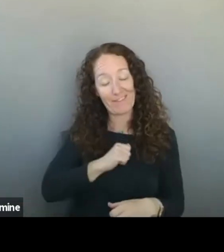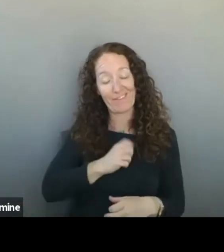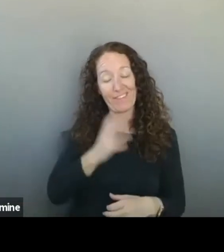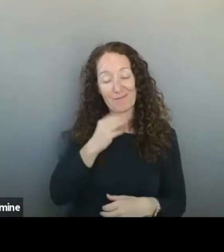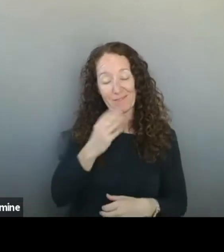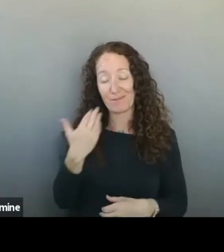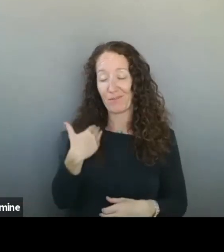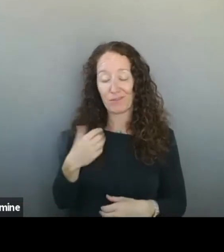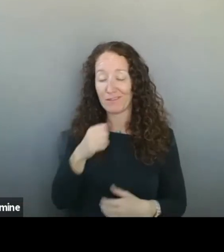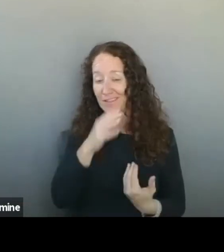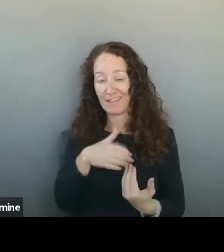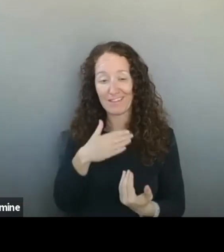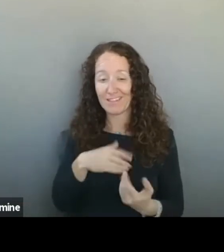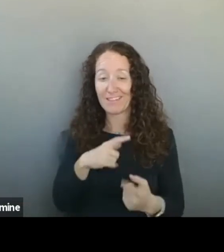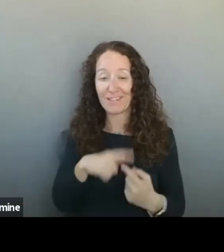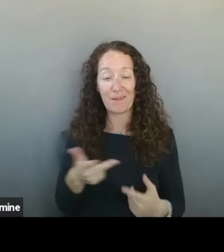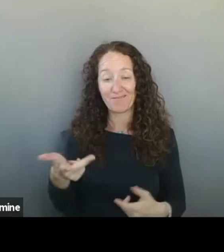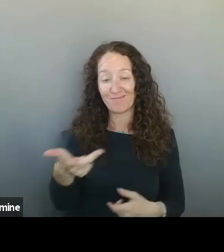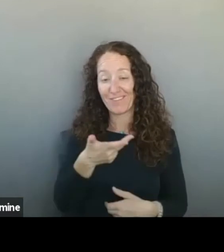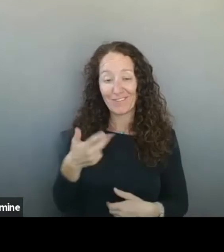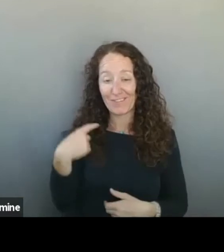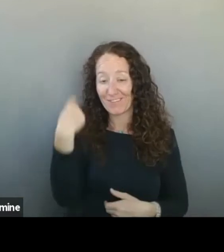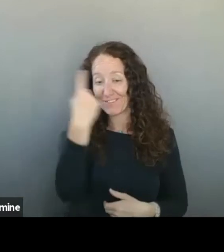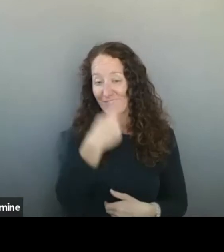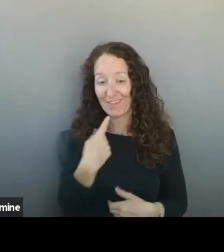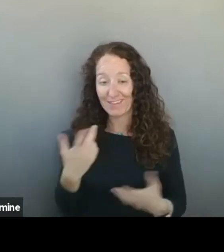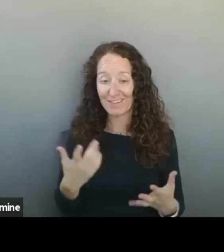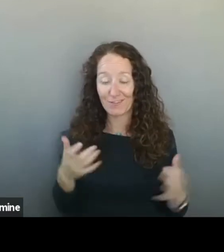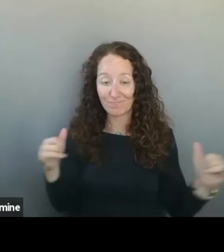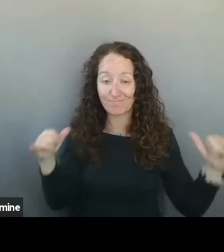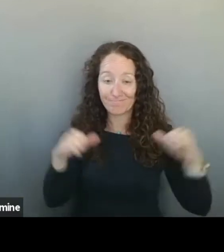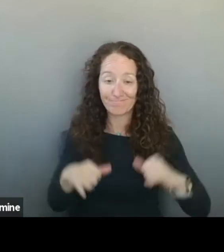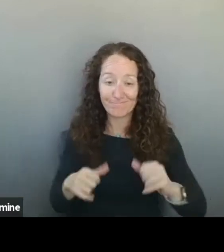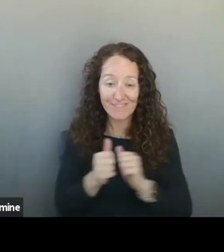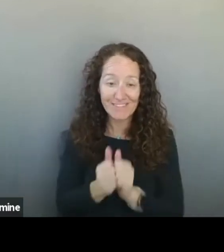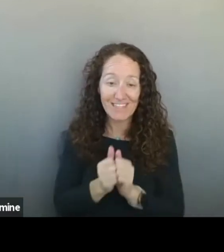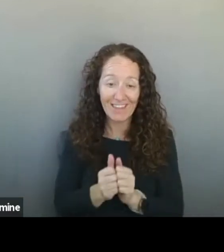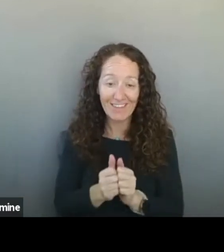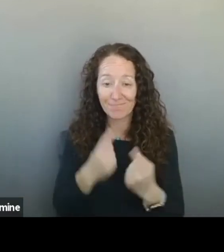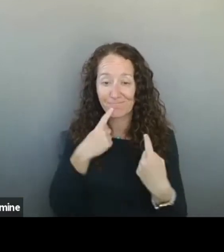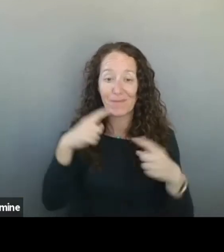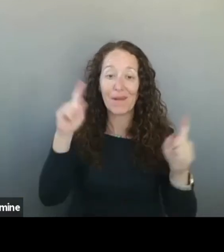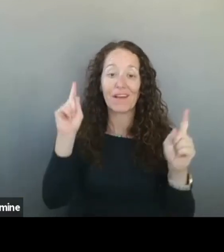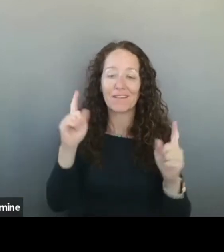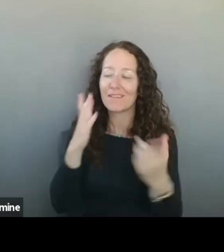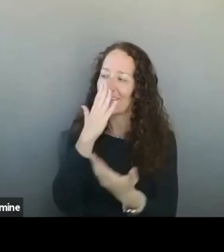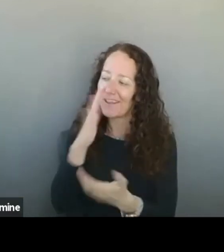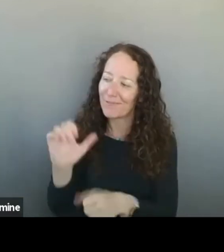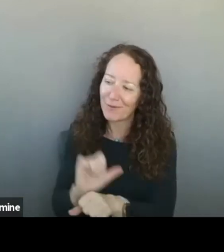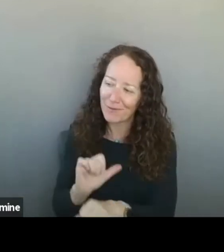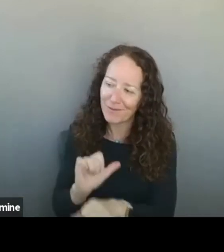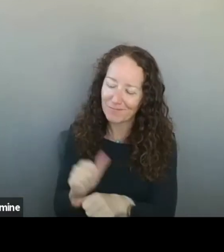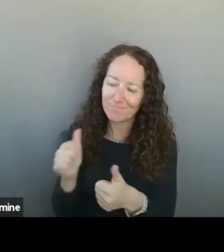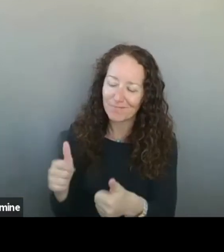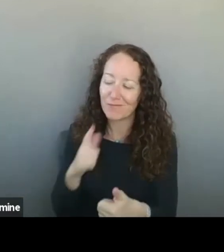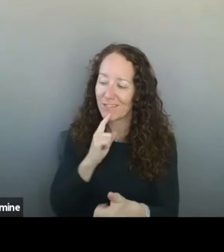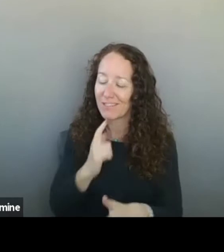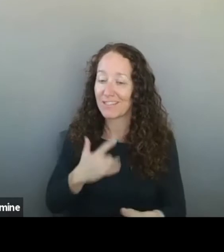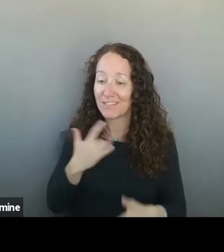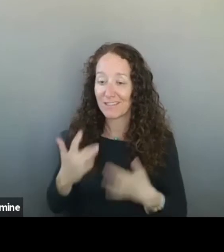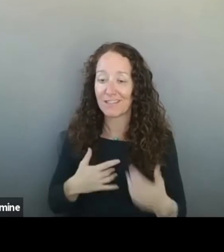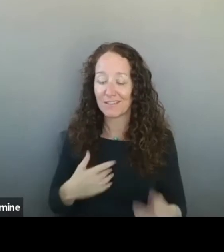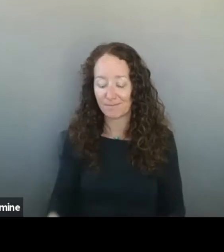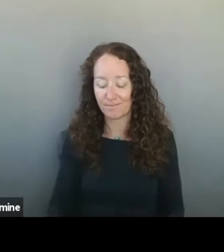all three of our faces in one place finally, thanks to your work. And I'm really excited about that. This